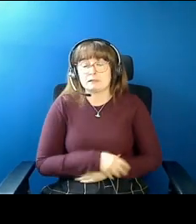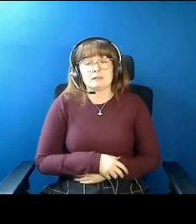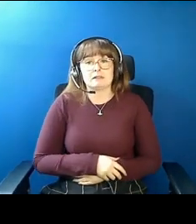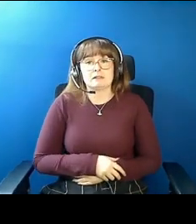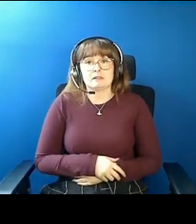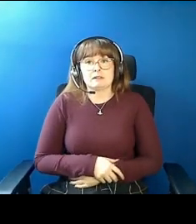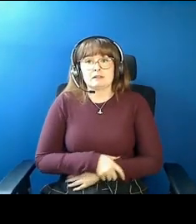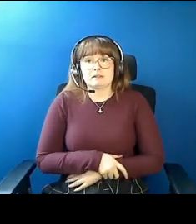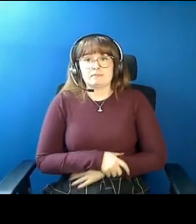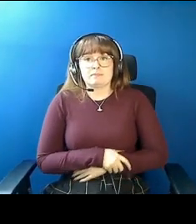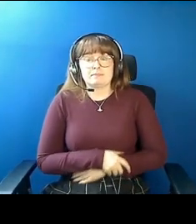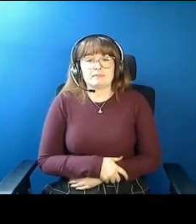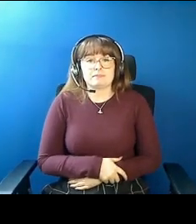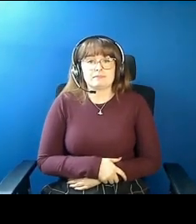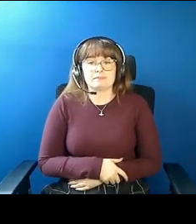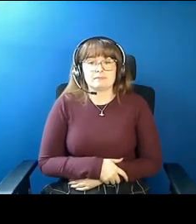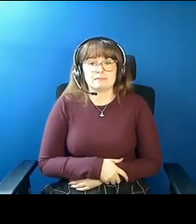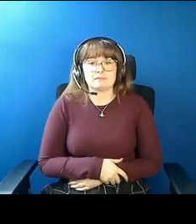Nora.